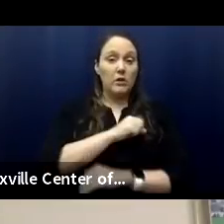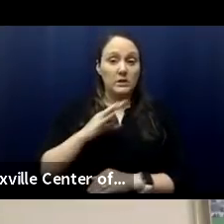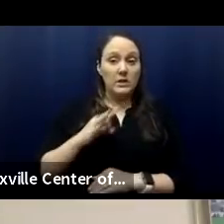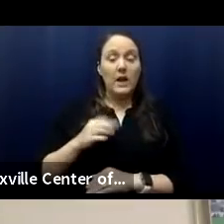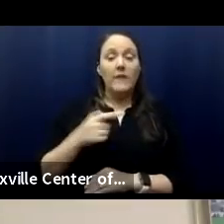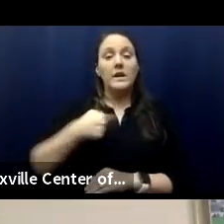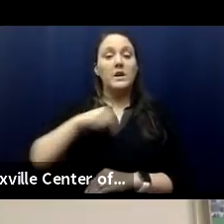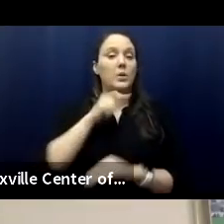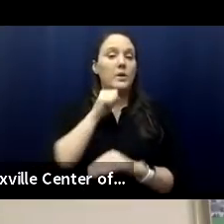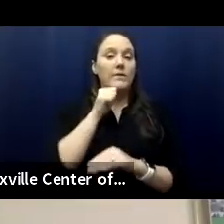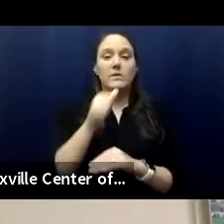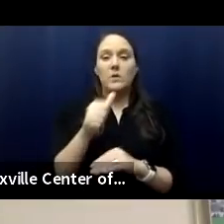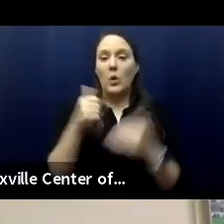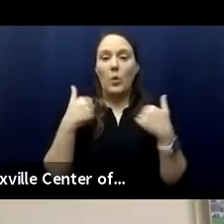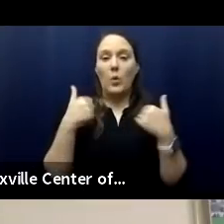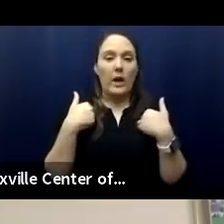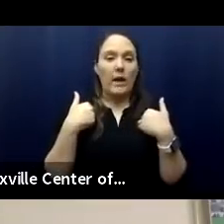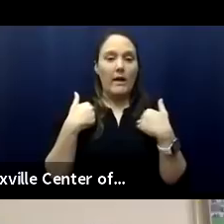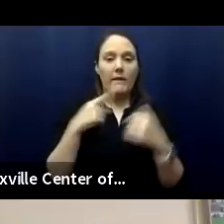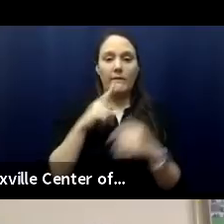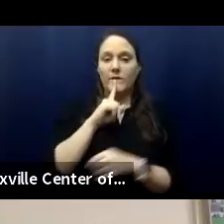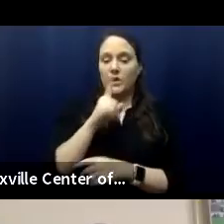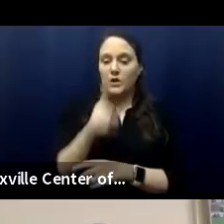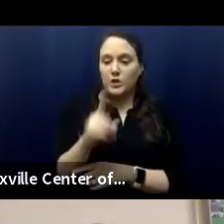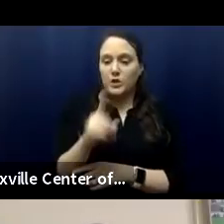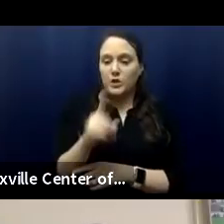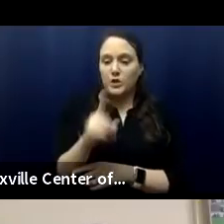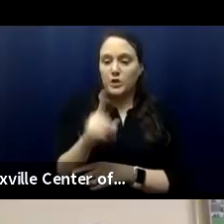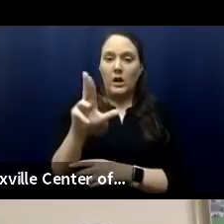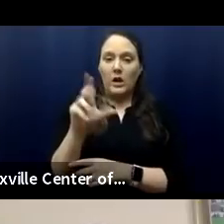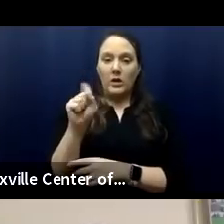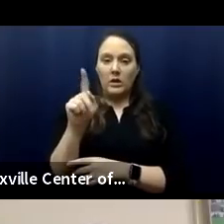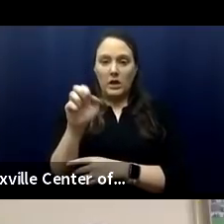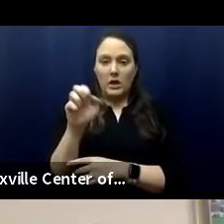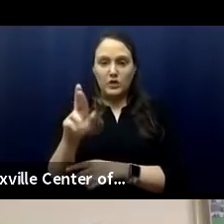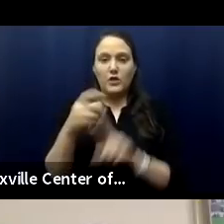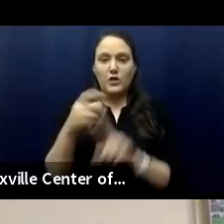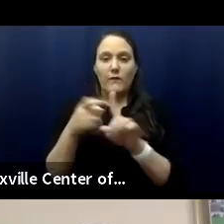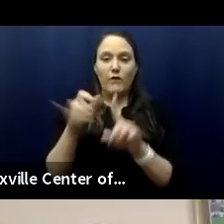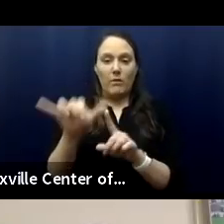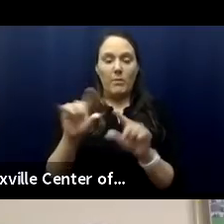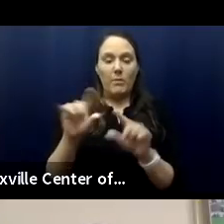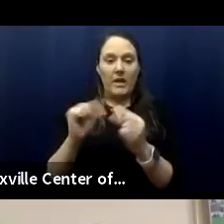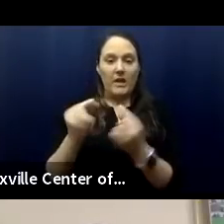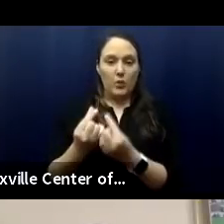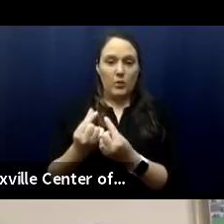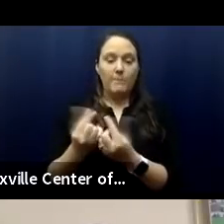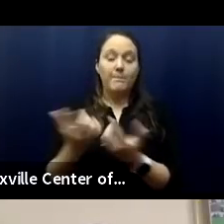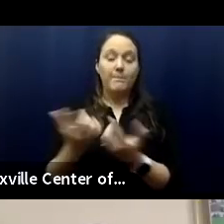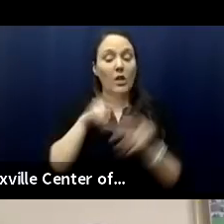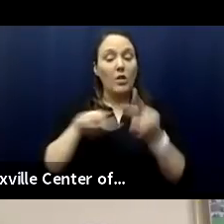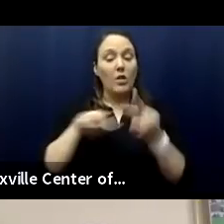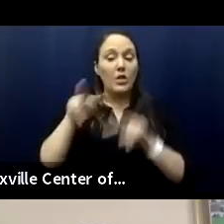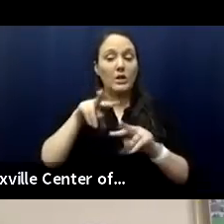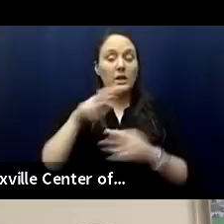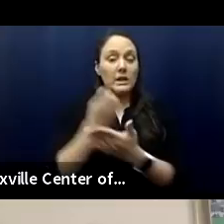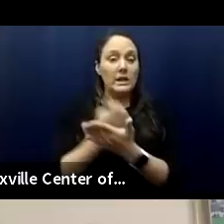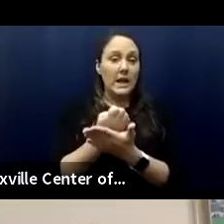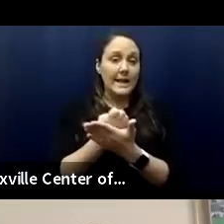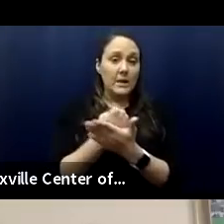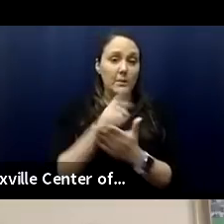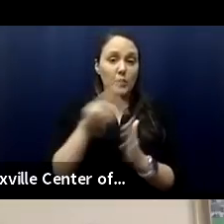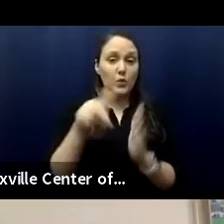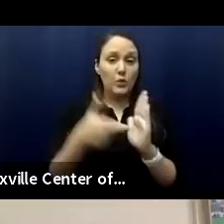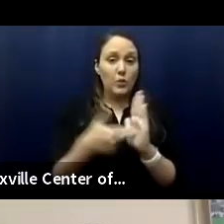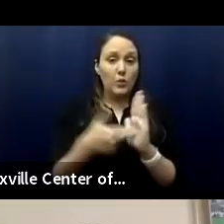had defined clusters with this group. And looking at the economic well-being of members